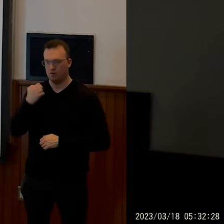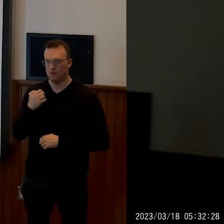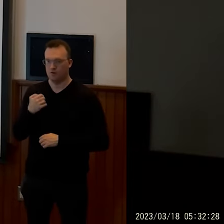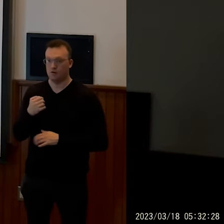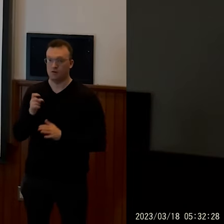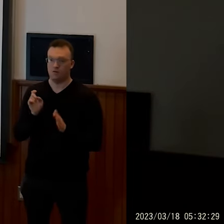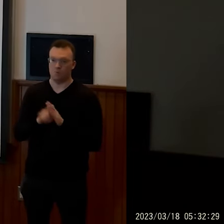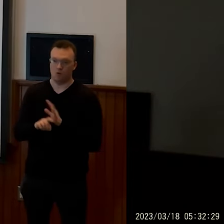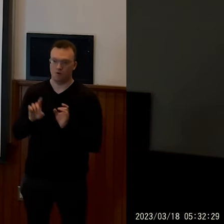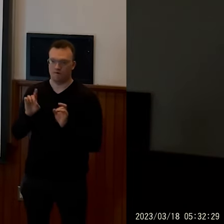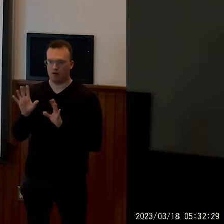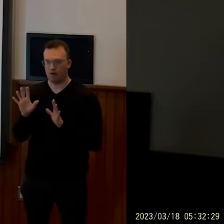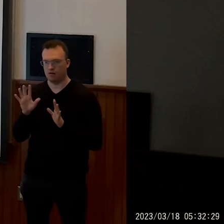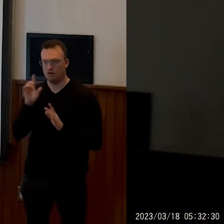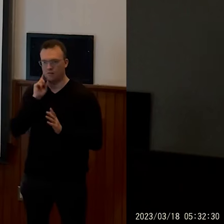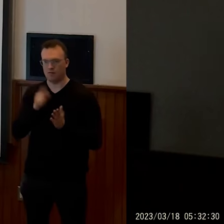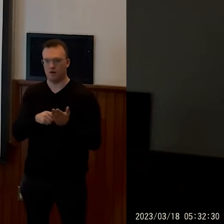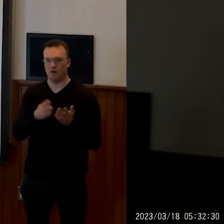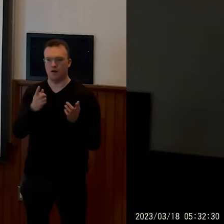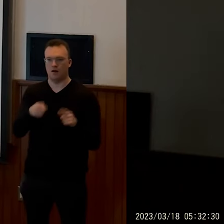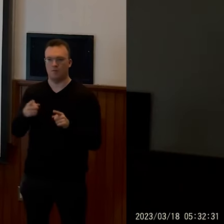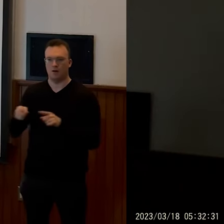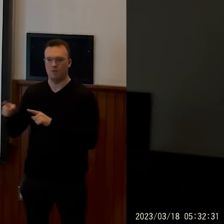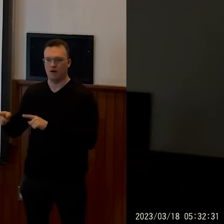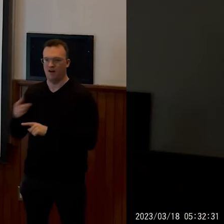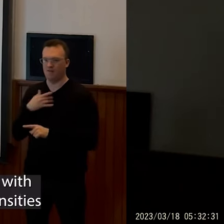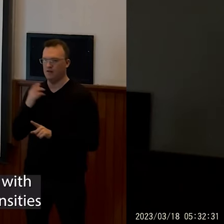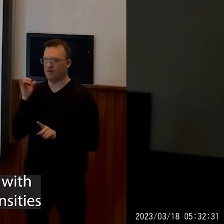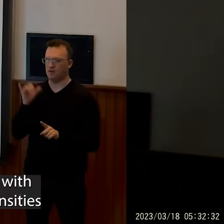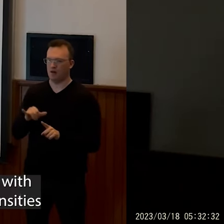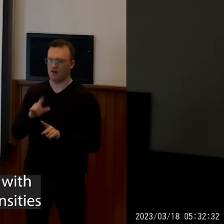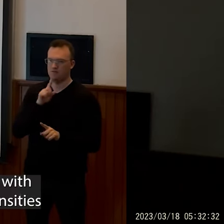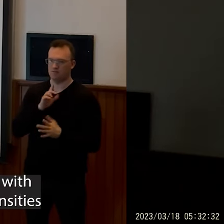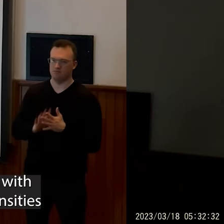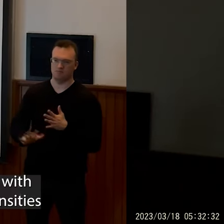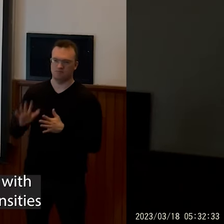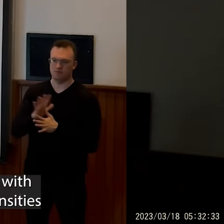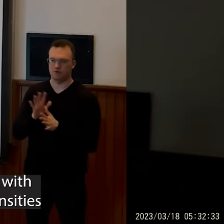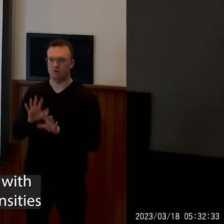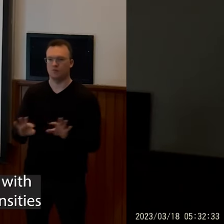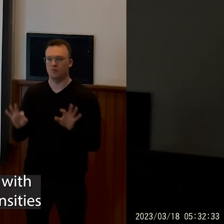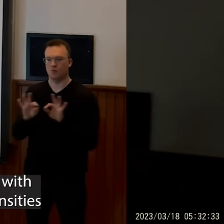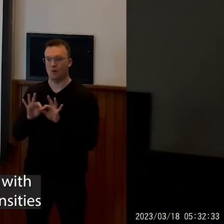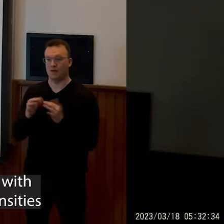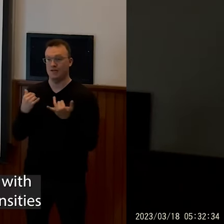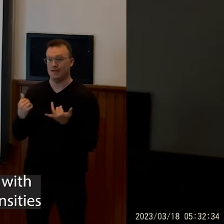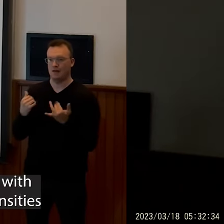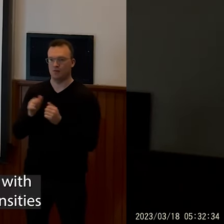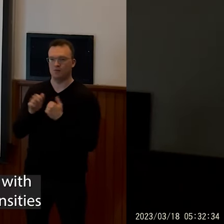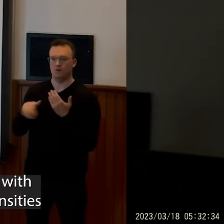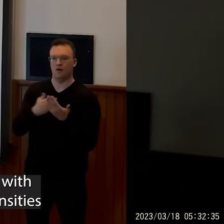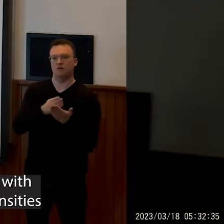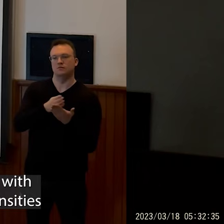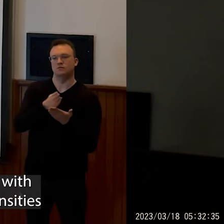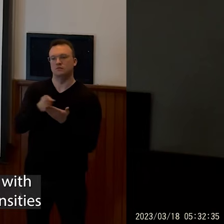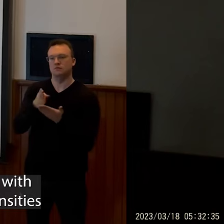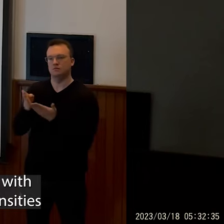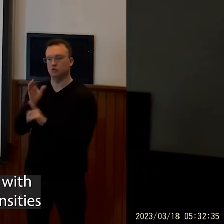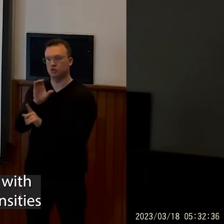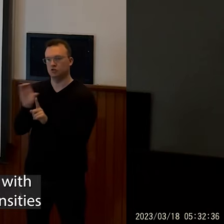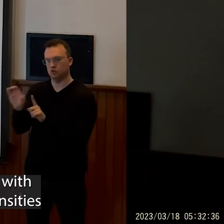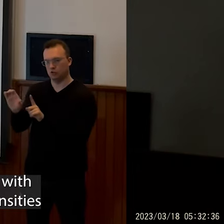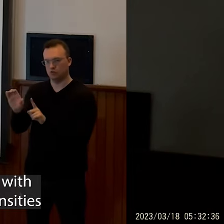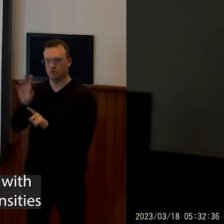murder, violence. I think that it's paramount in this moment with all these cultural